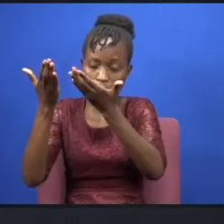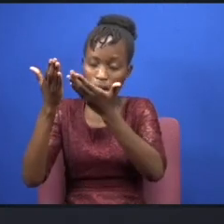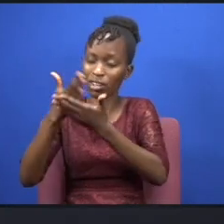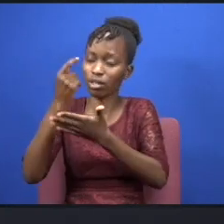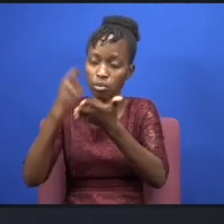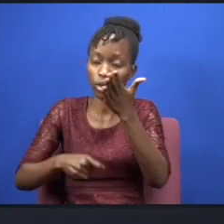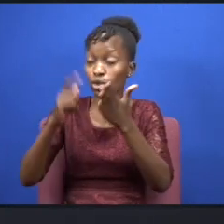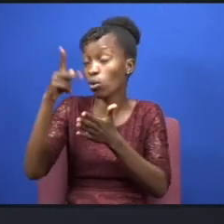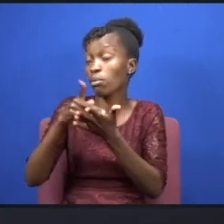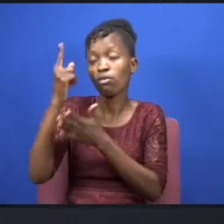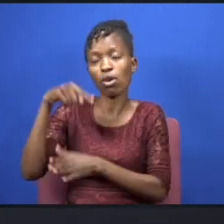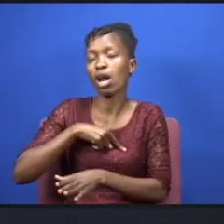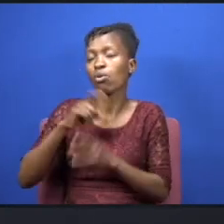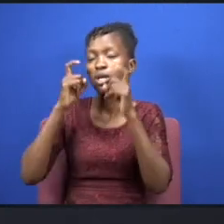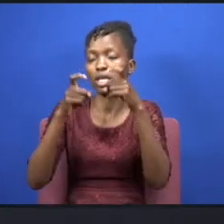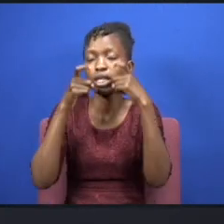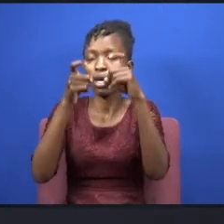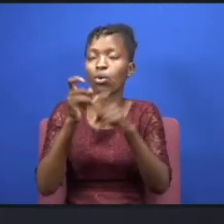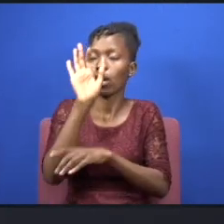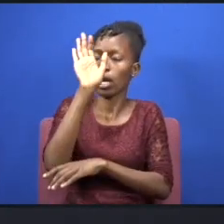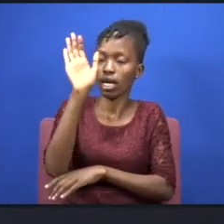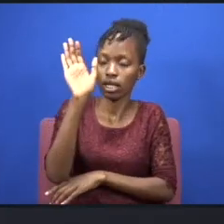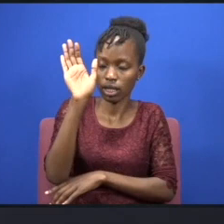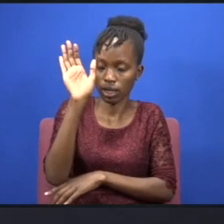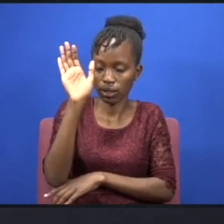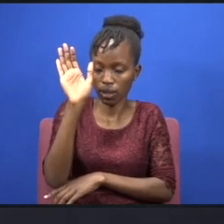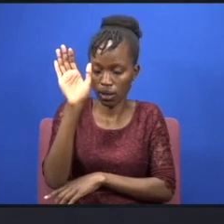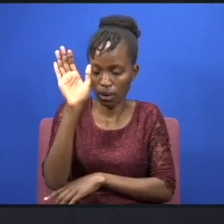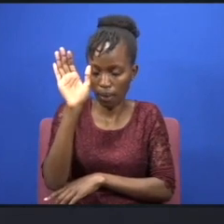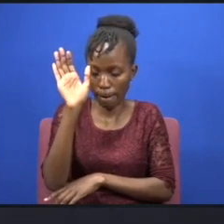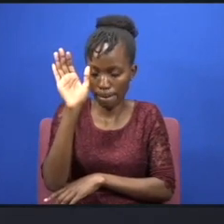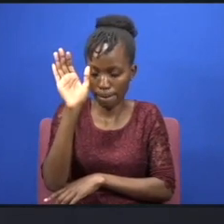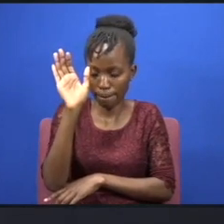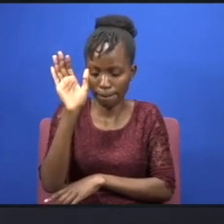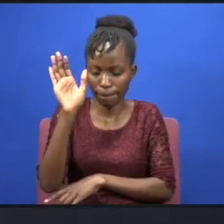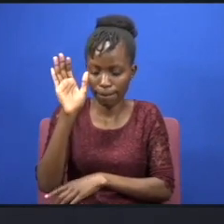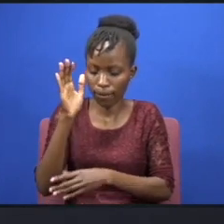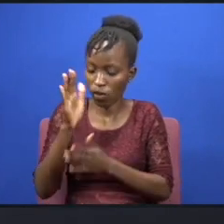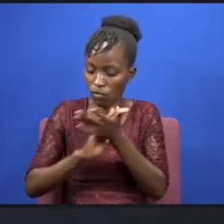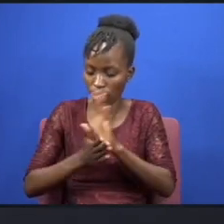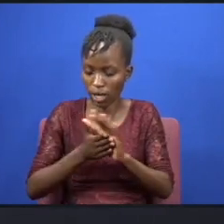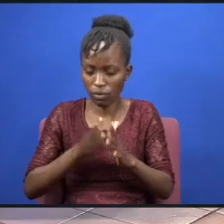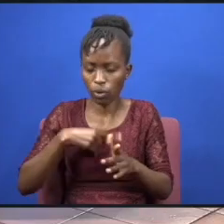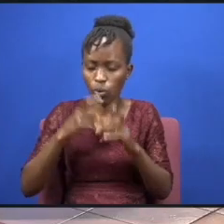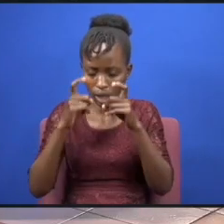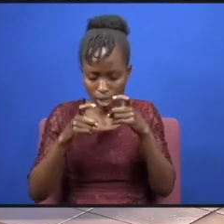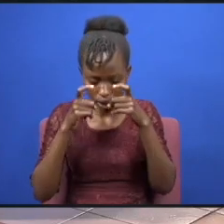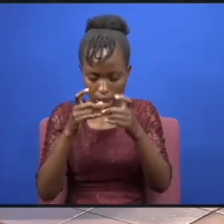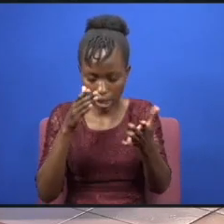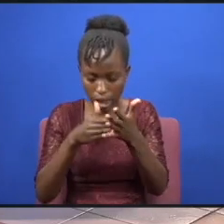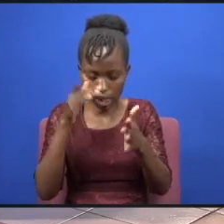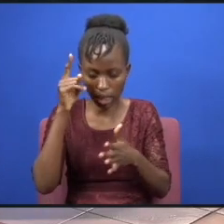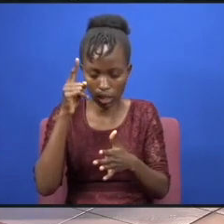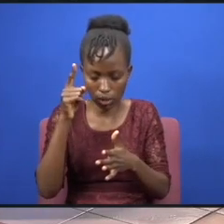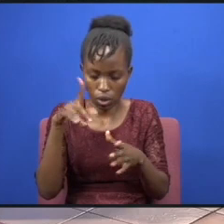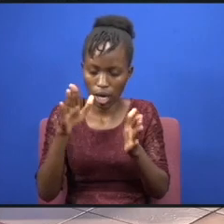was paid for our sins. And we ask that you do forgive us, O God. We have not been right before you. We have sinned against you and